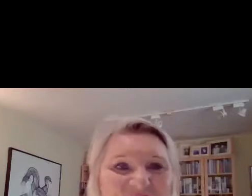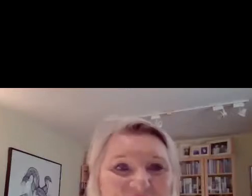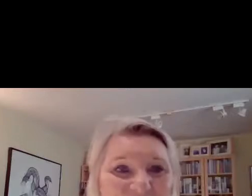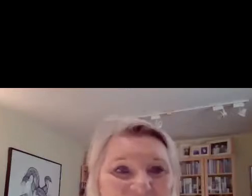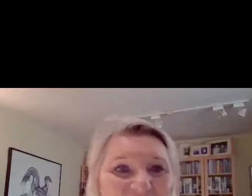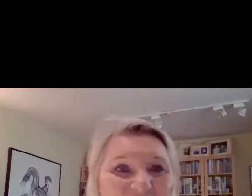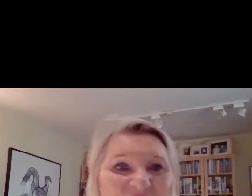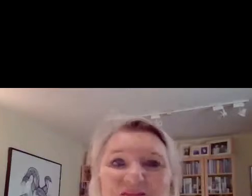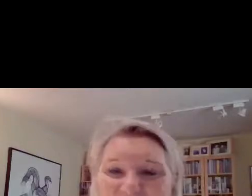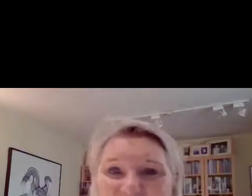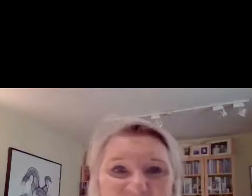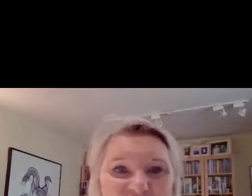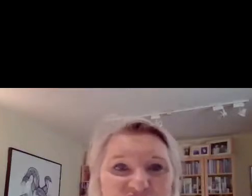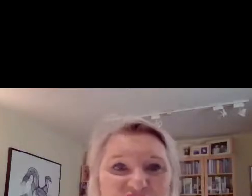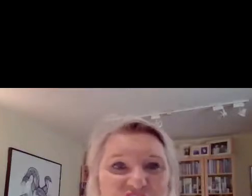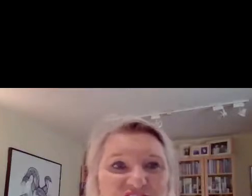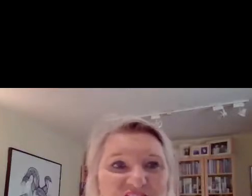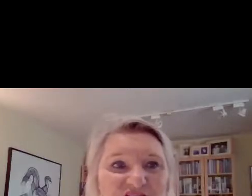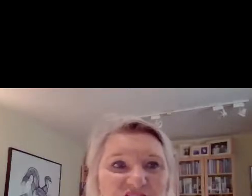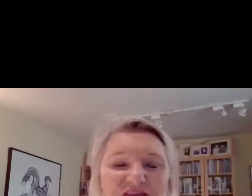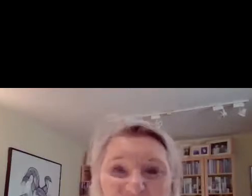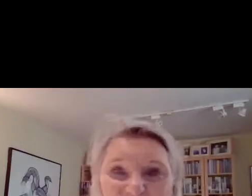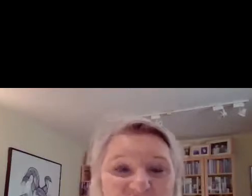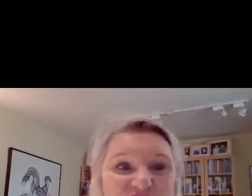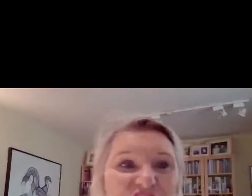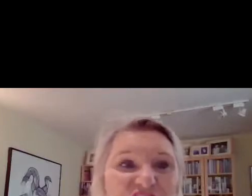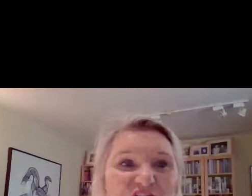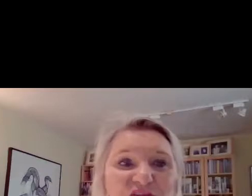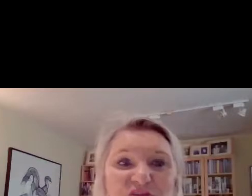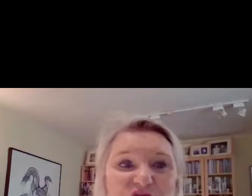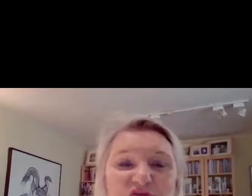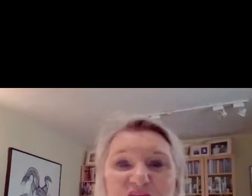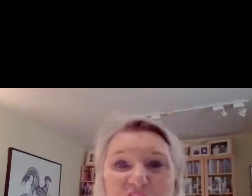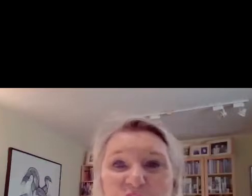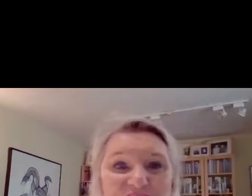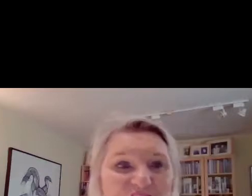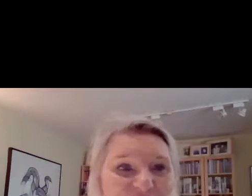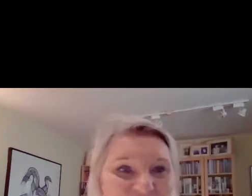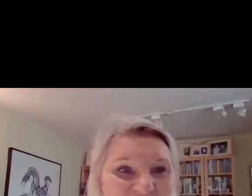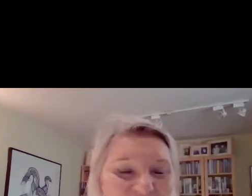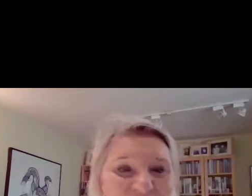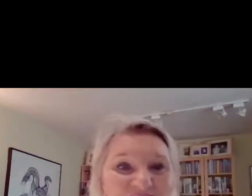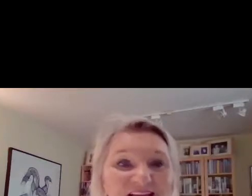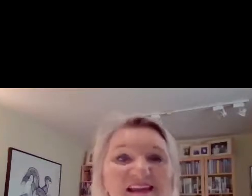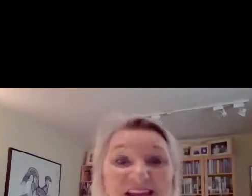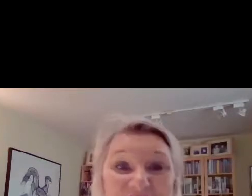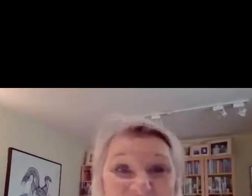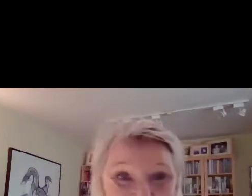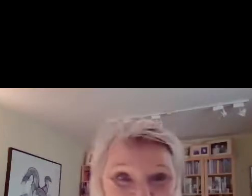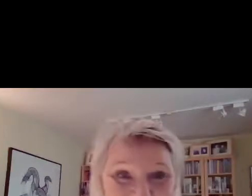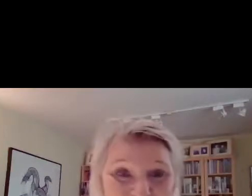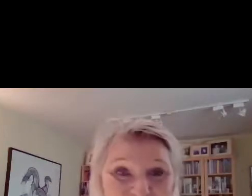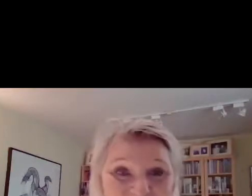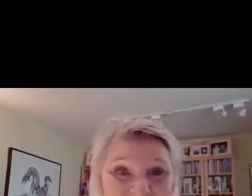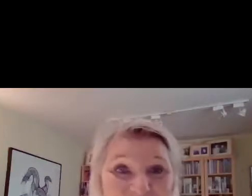discuss how they have navigated change in our sector and their visions for the future of the arts in our city. Leading